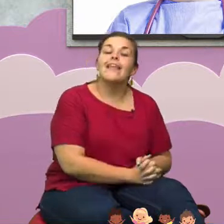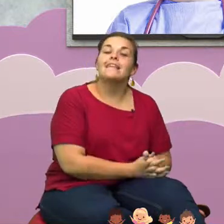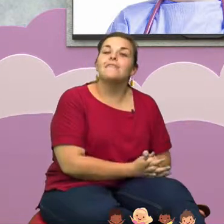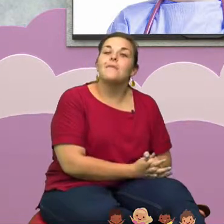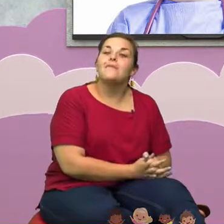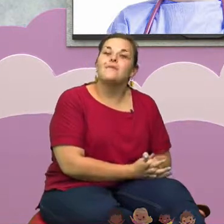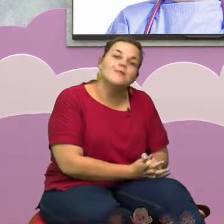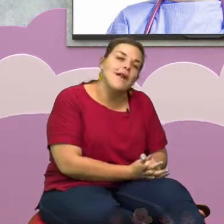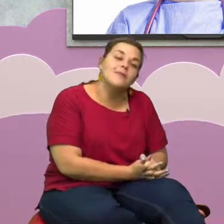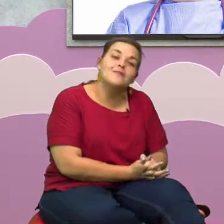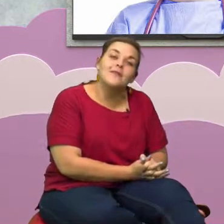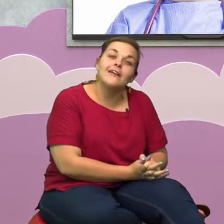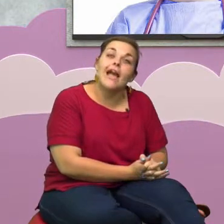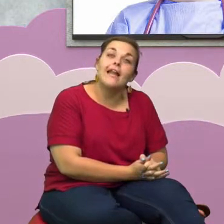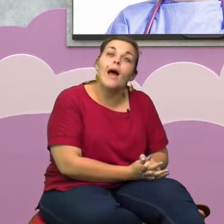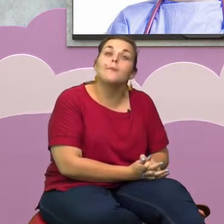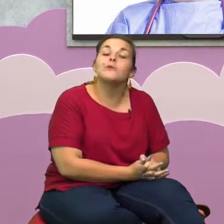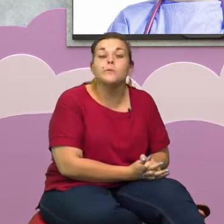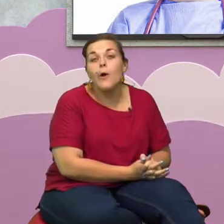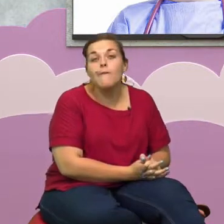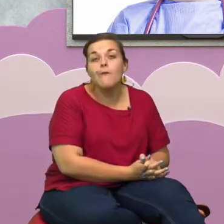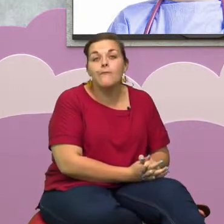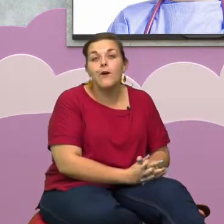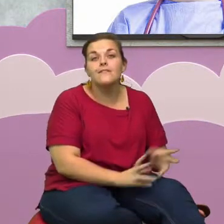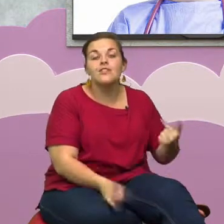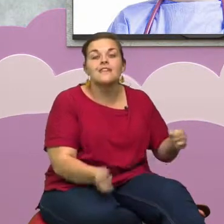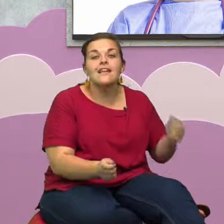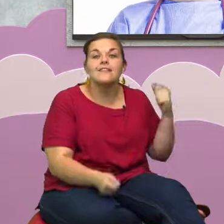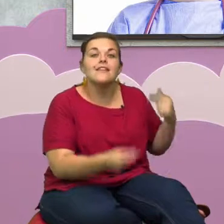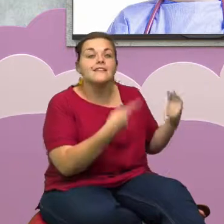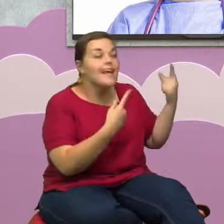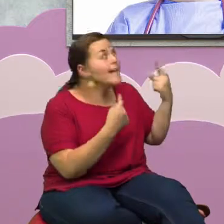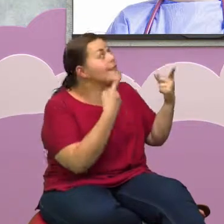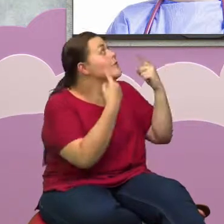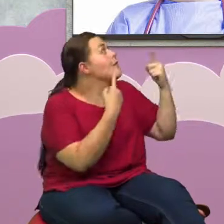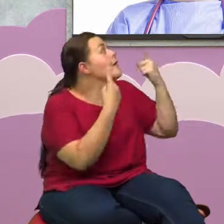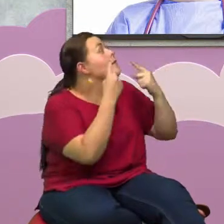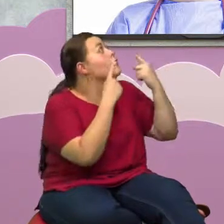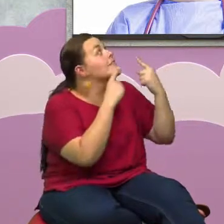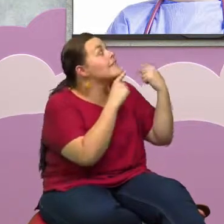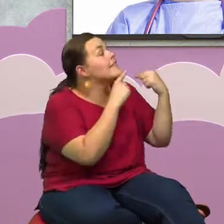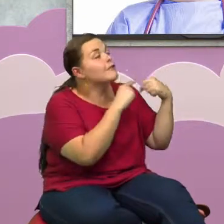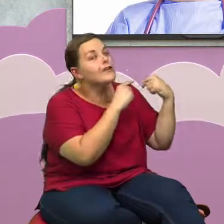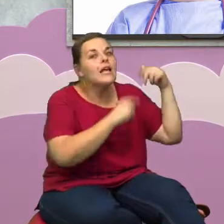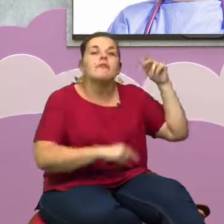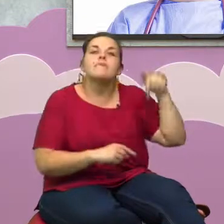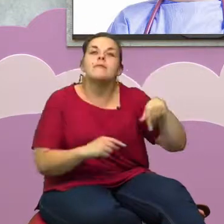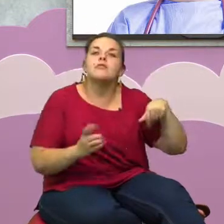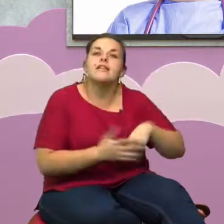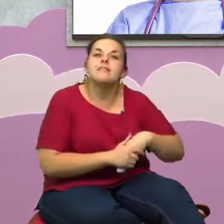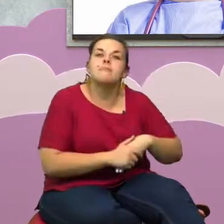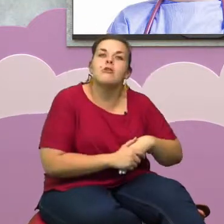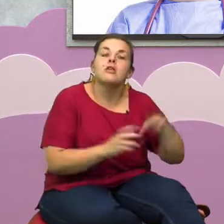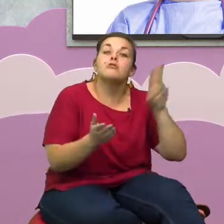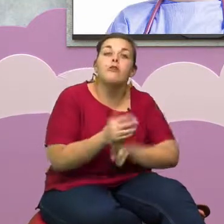But that is it from us for today. We'll see you again tomorrow for Afrikaans. And just like this tiny little doctor in the screen, remember to